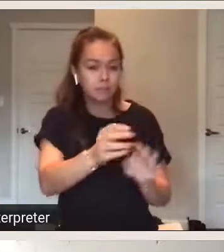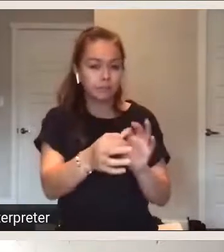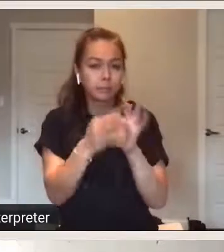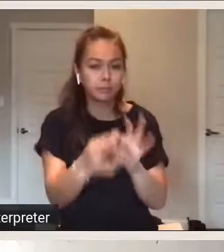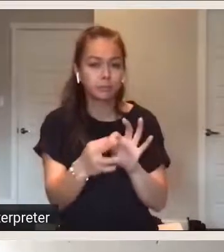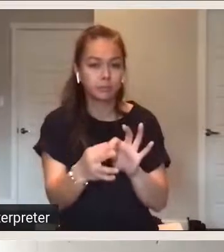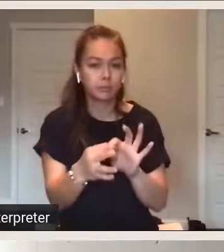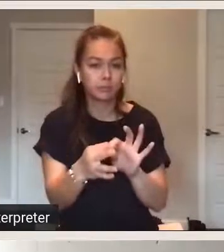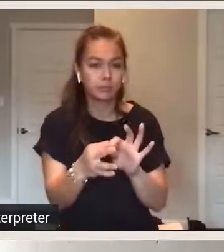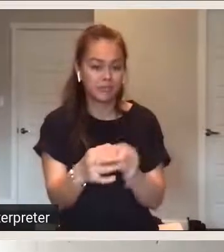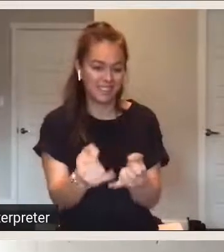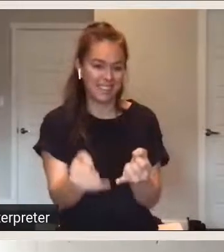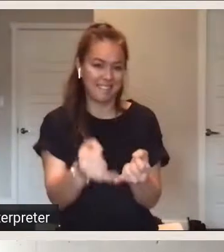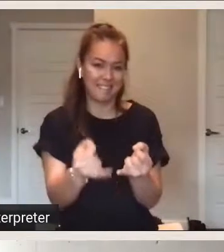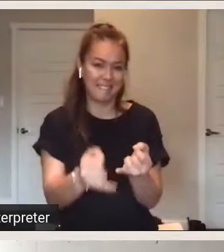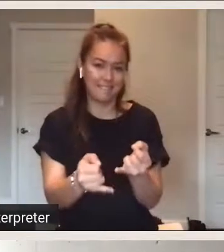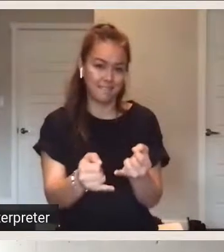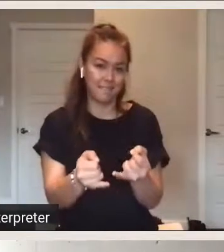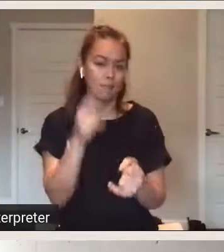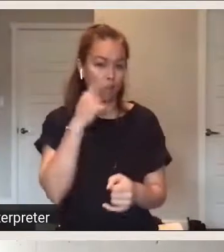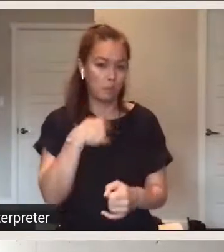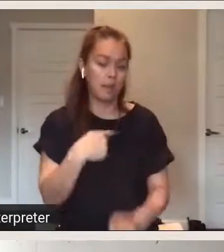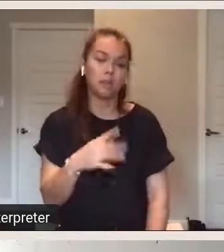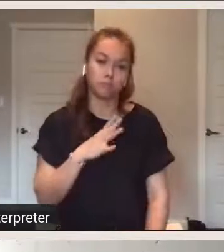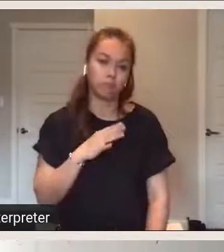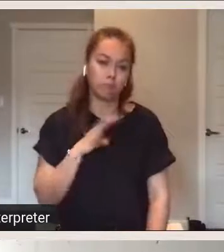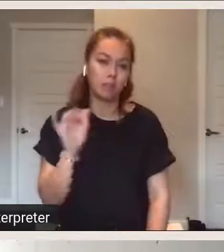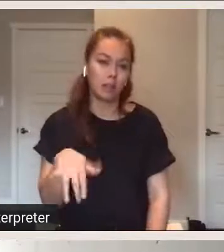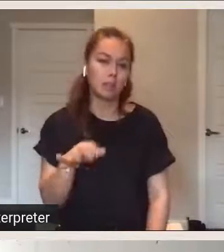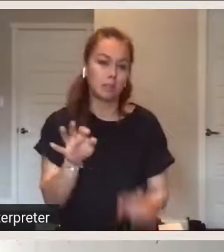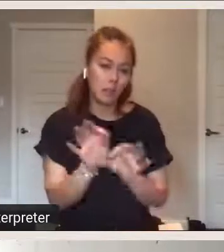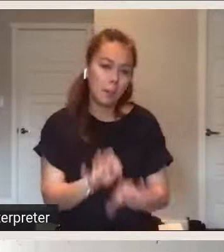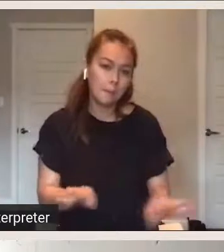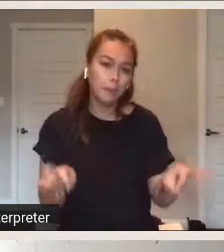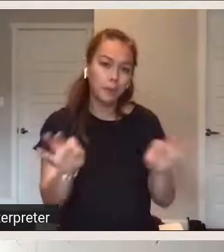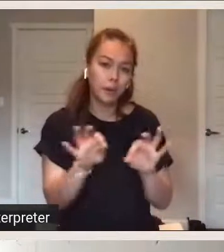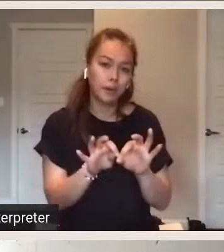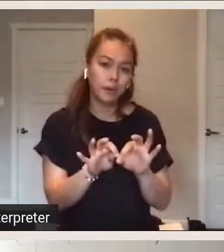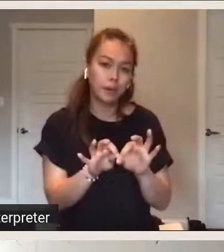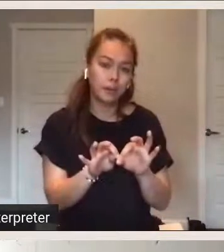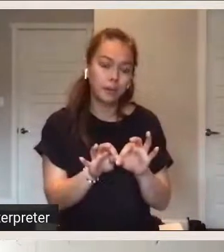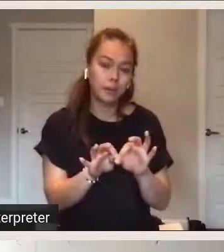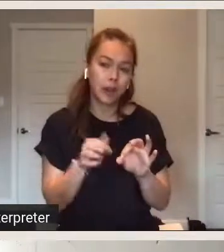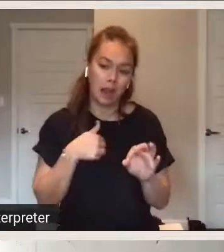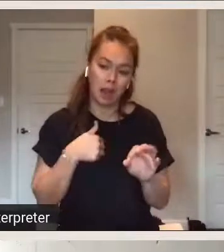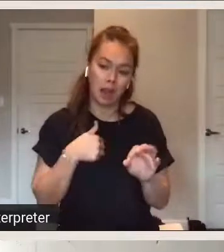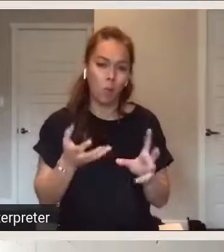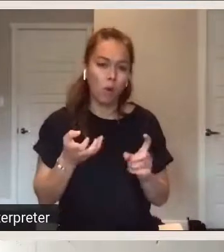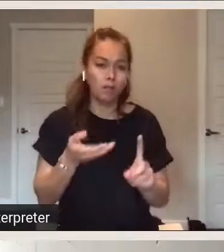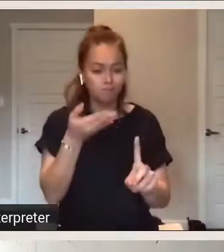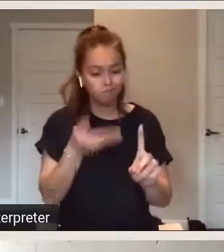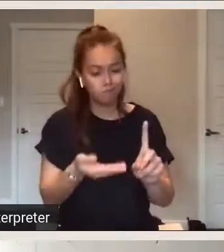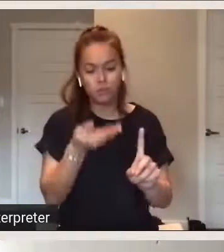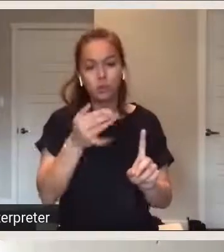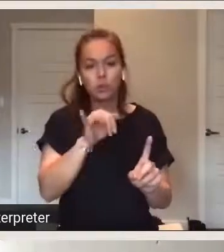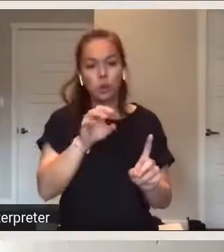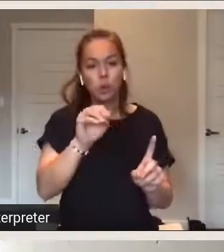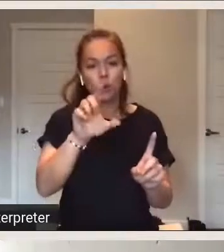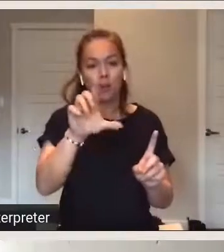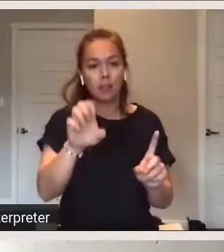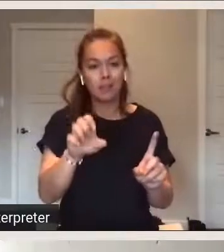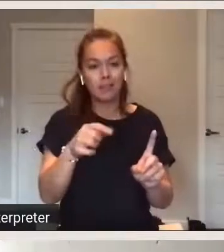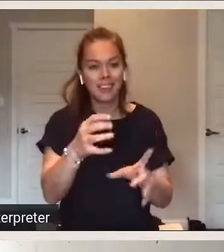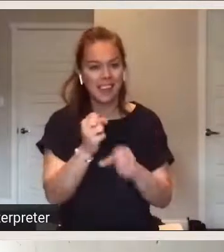of like, I think for me, it was important for Joelle to attain that in a sense.